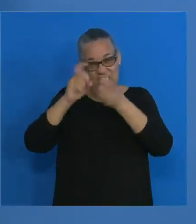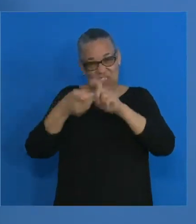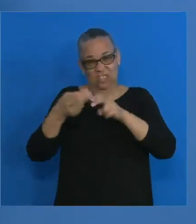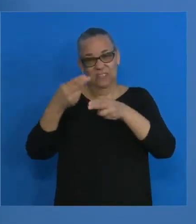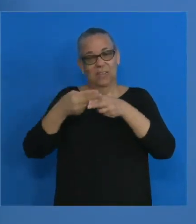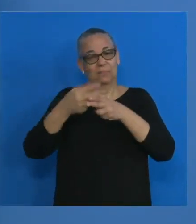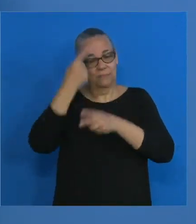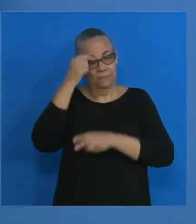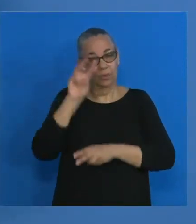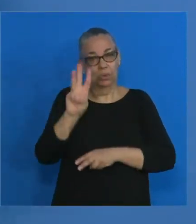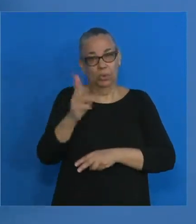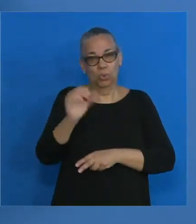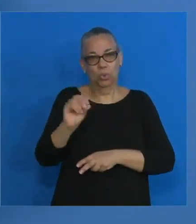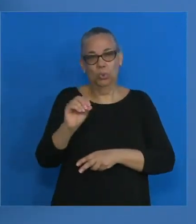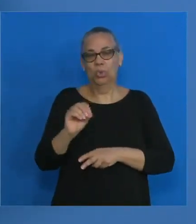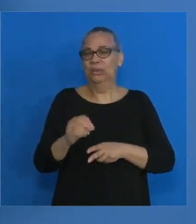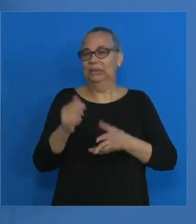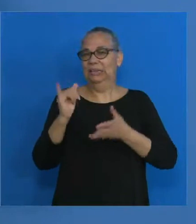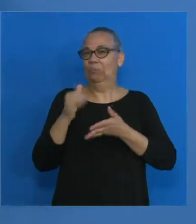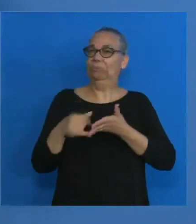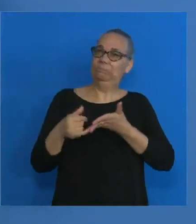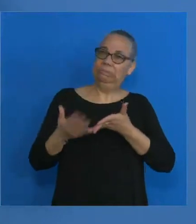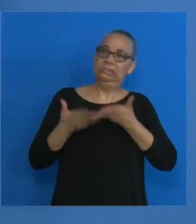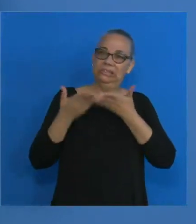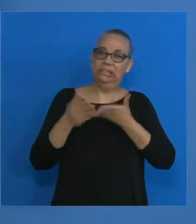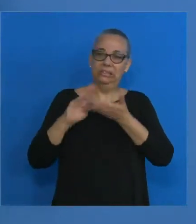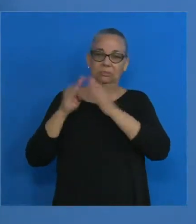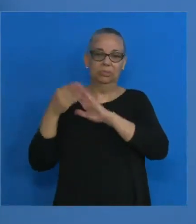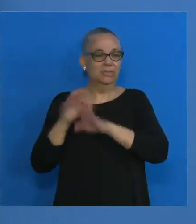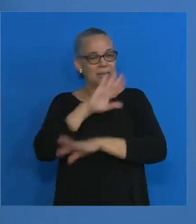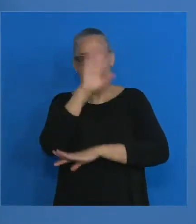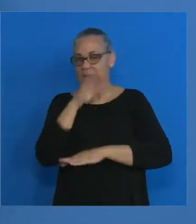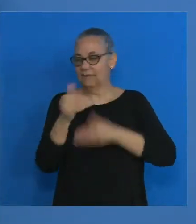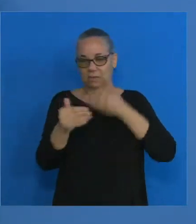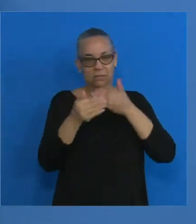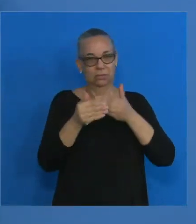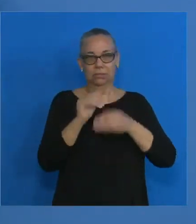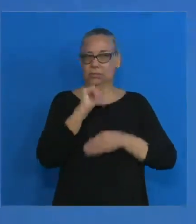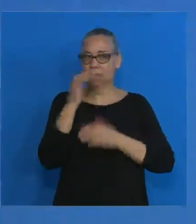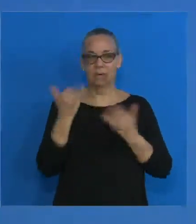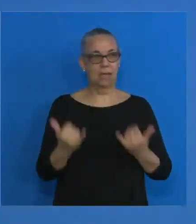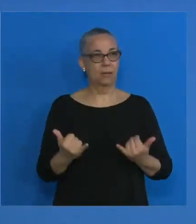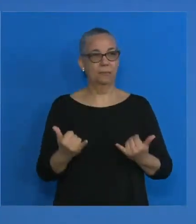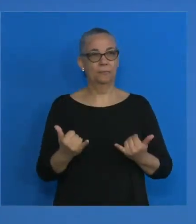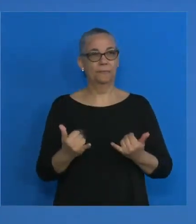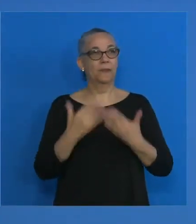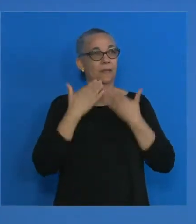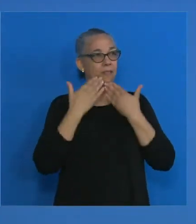warrant community transmission. We've never been close, and we're not close now. Okay. Thank you very much.